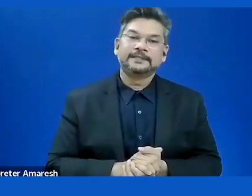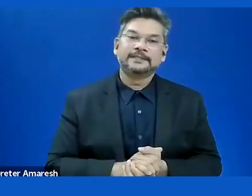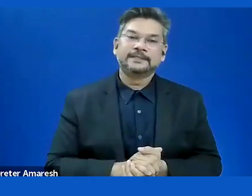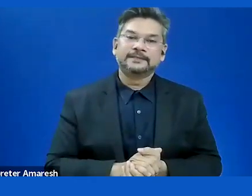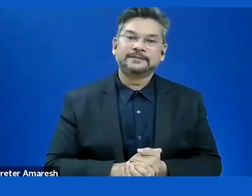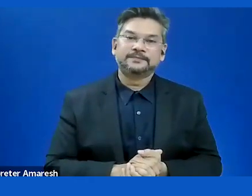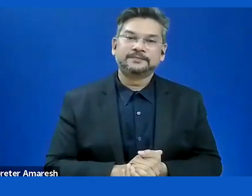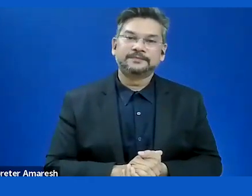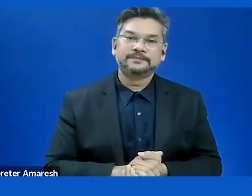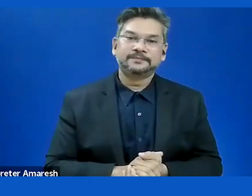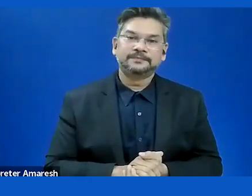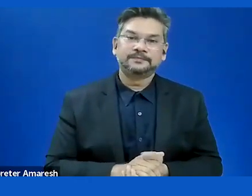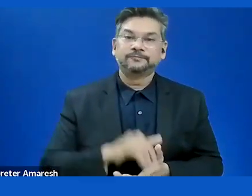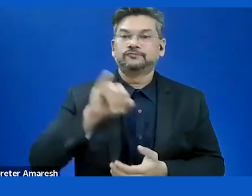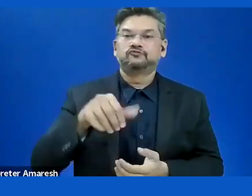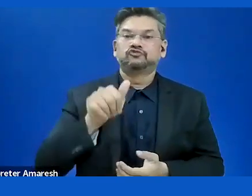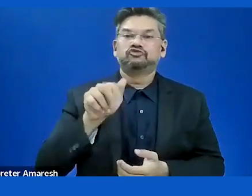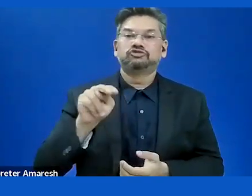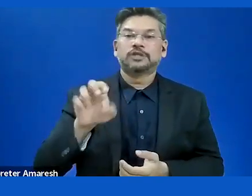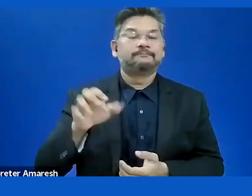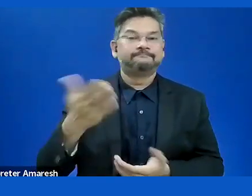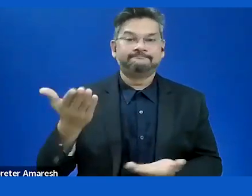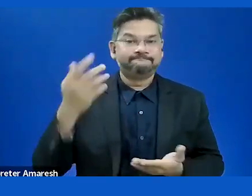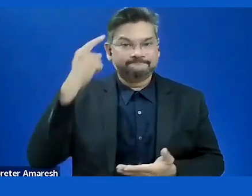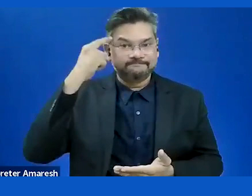we navigate this?